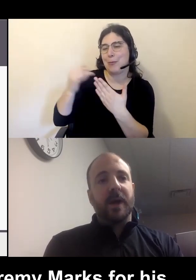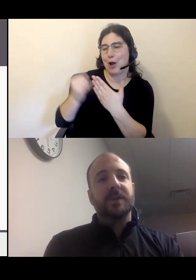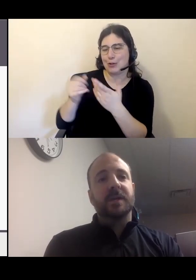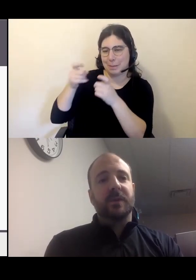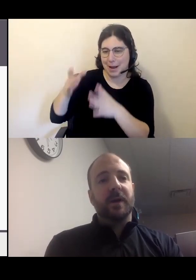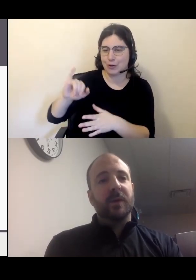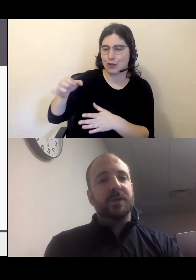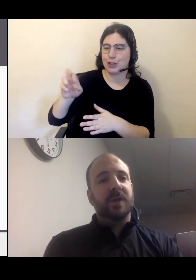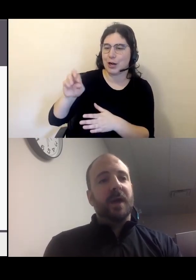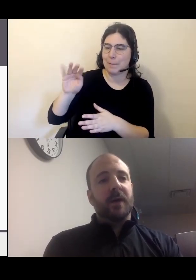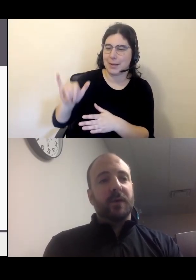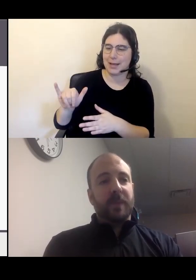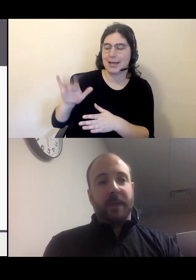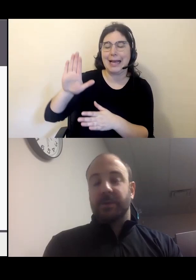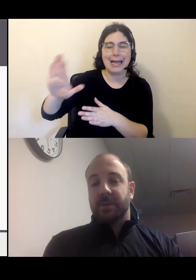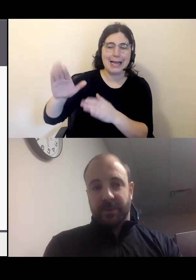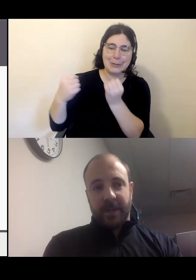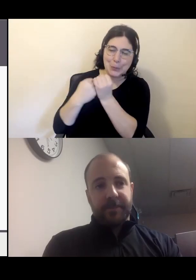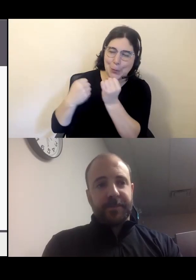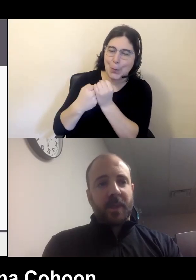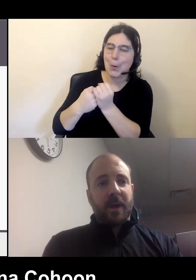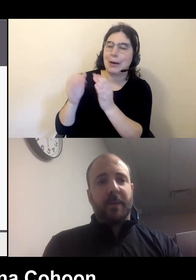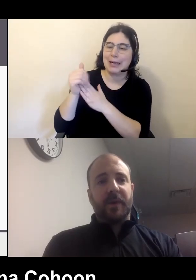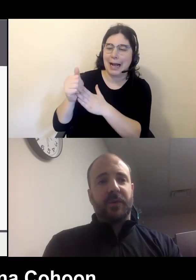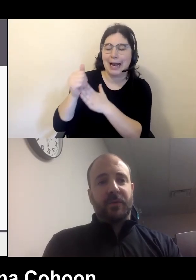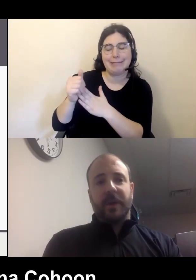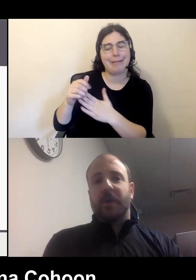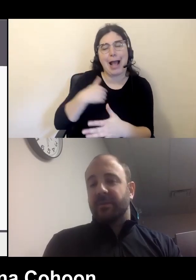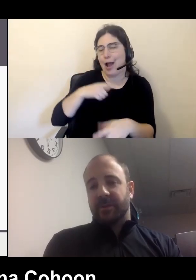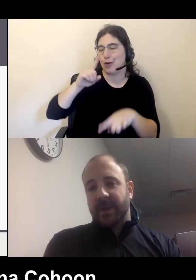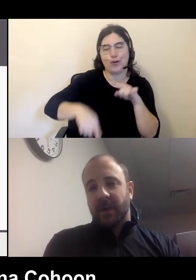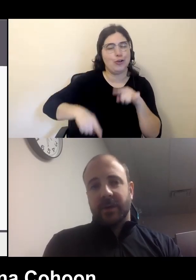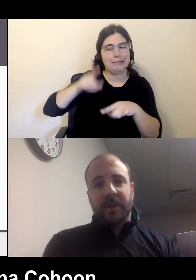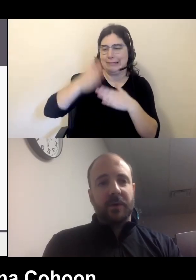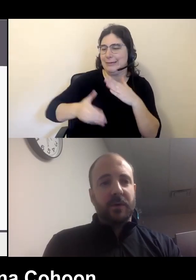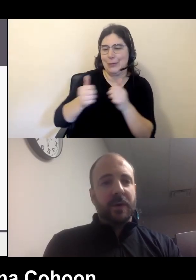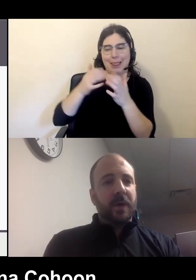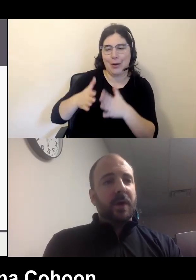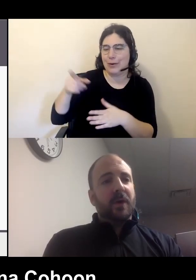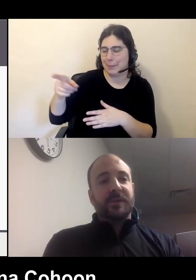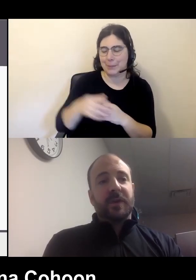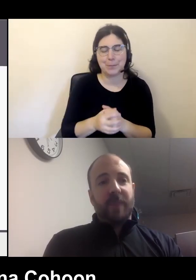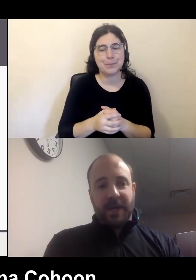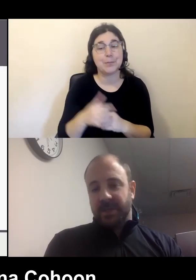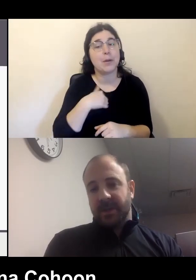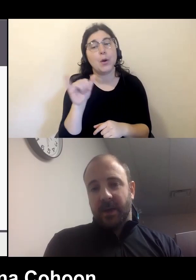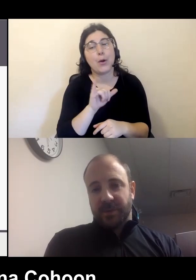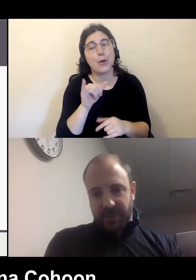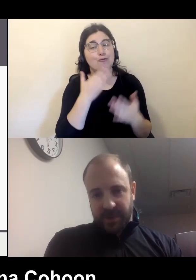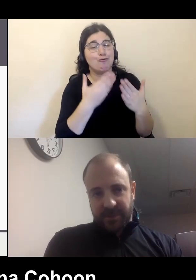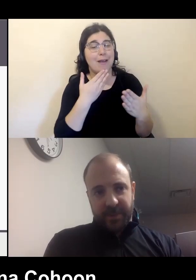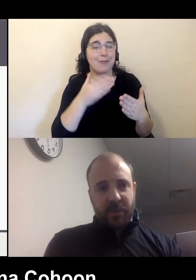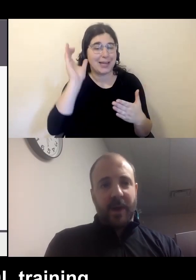throughout the project, without which I wouldn't be able to complete it. I am also very grateful to Carolina Cohoon, who was very patient